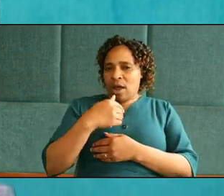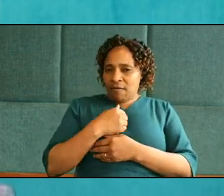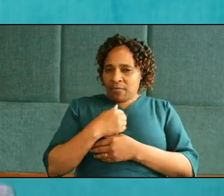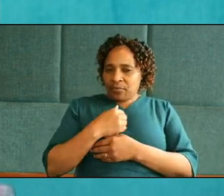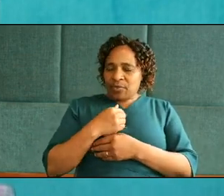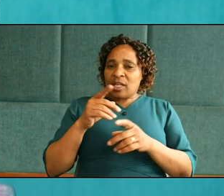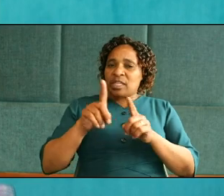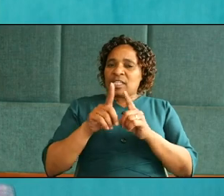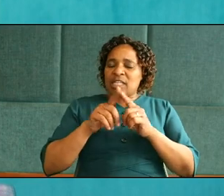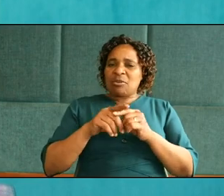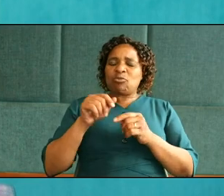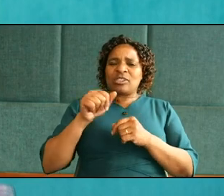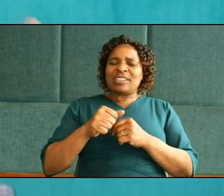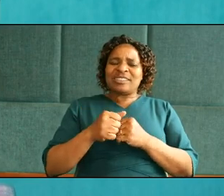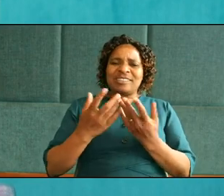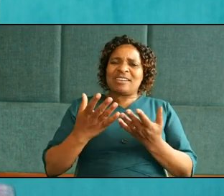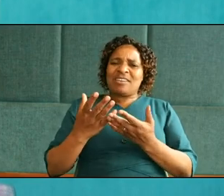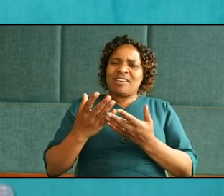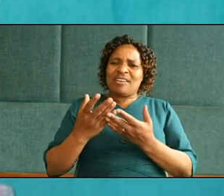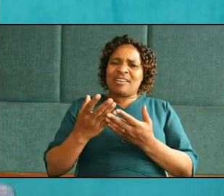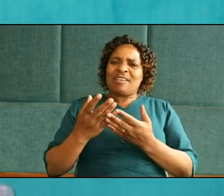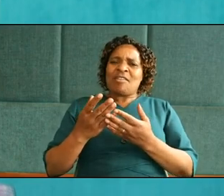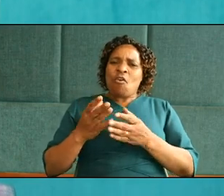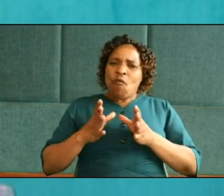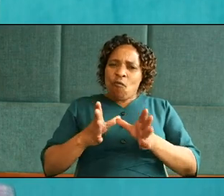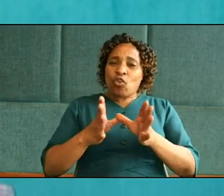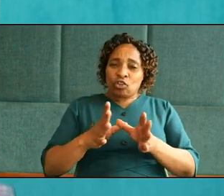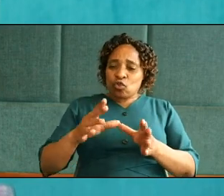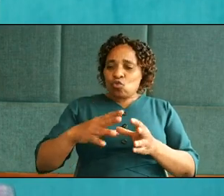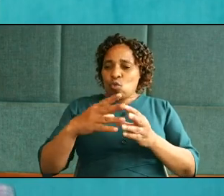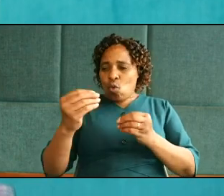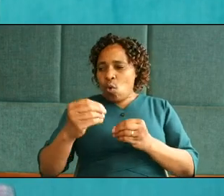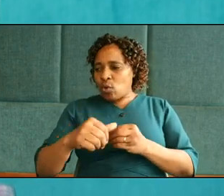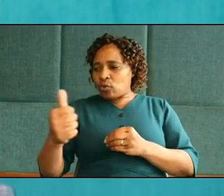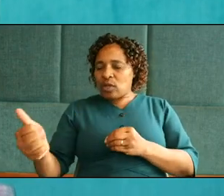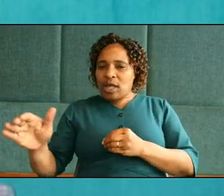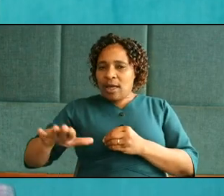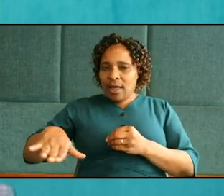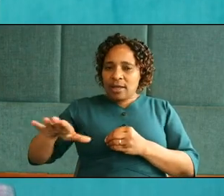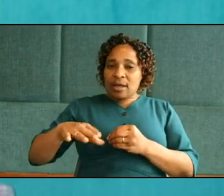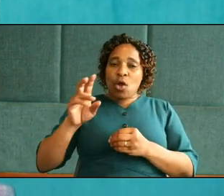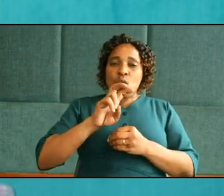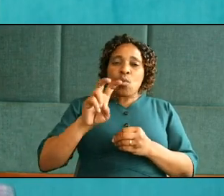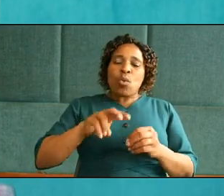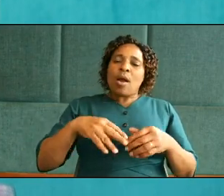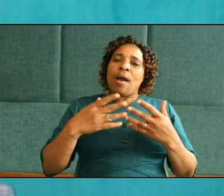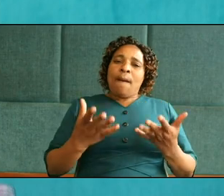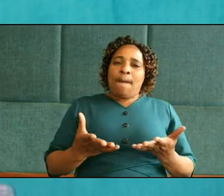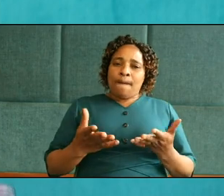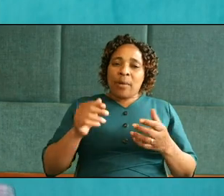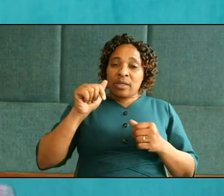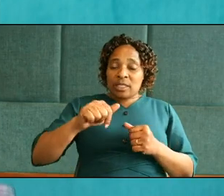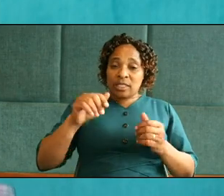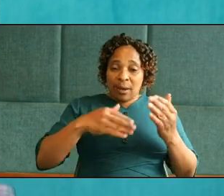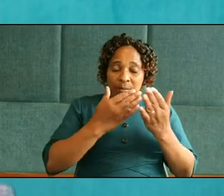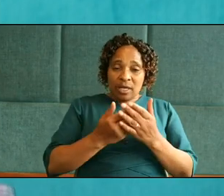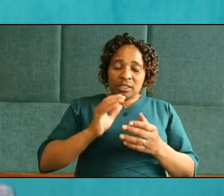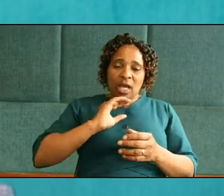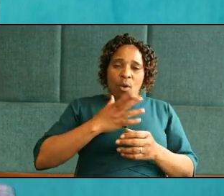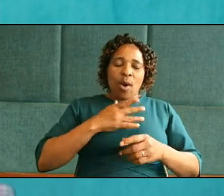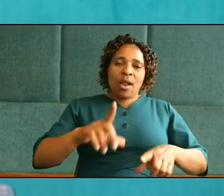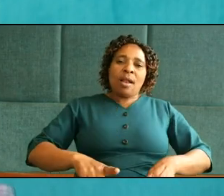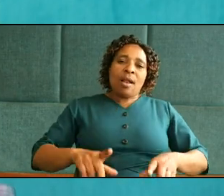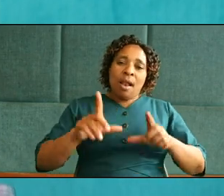being coerced to go to either side. And so we'll look at how that applies to our